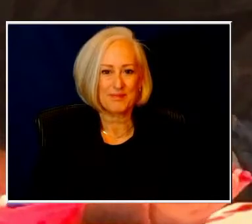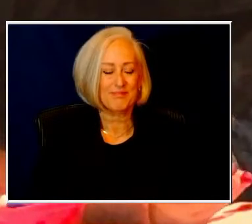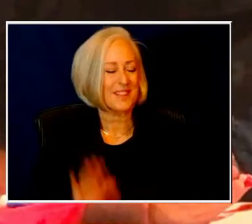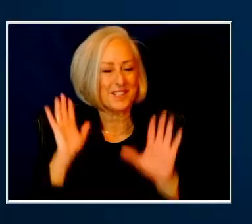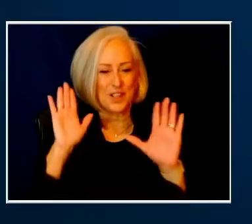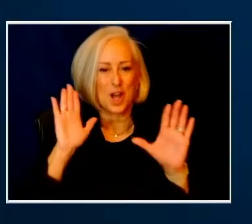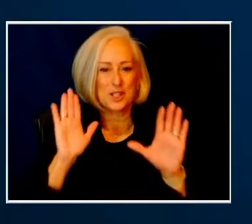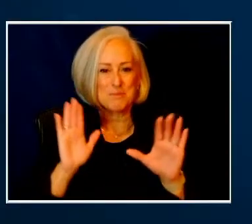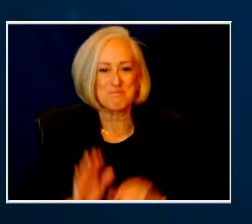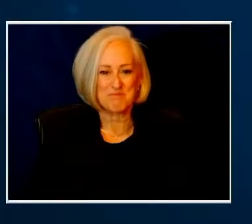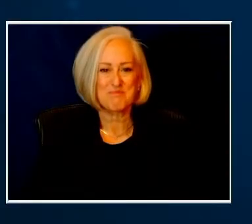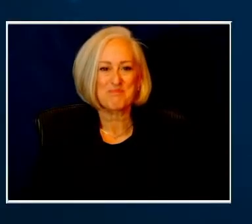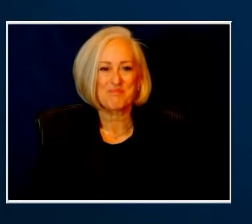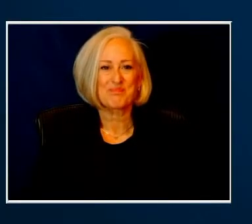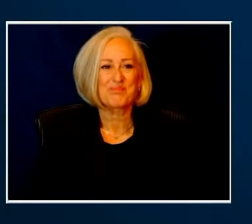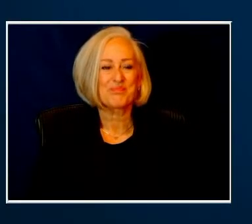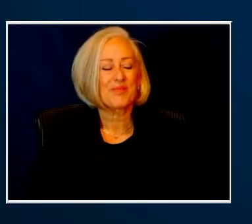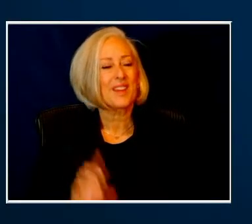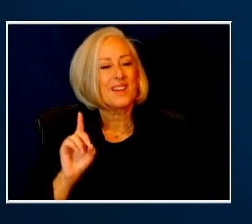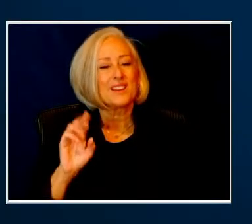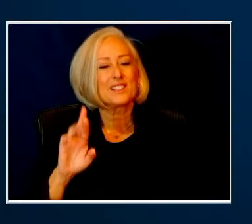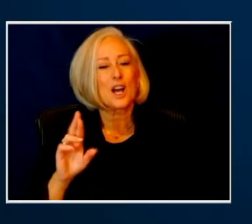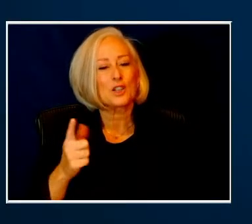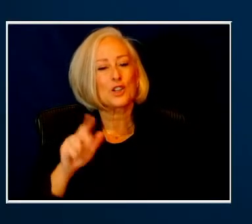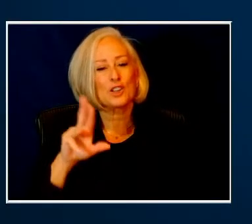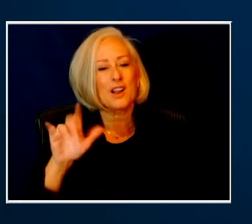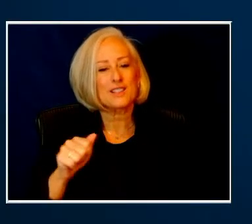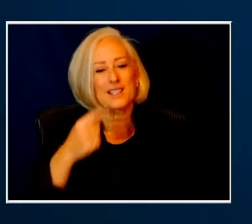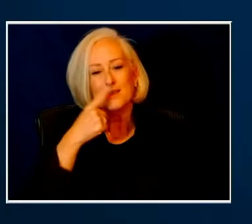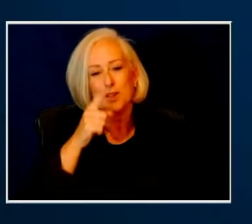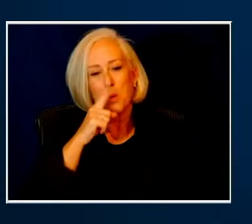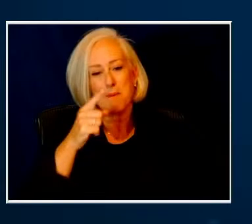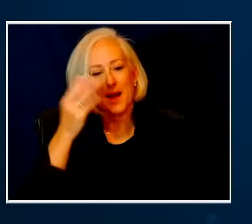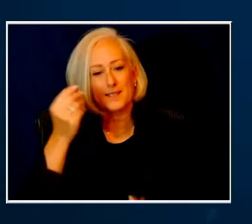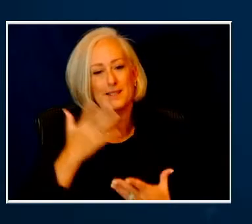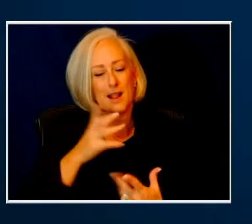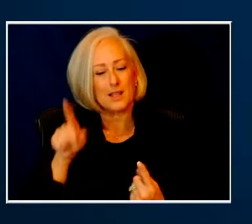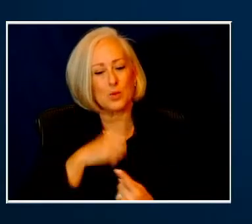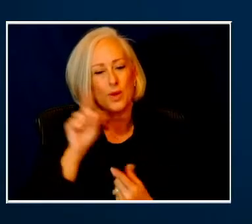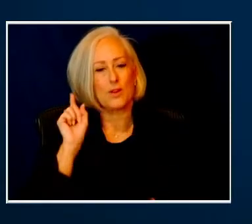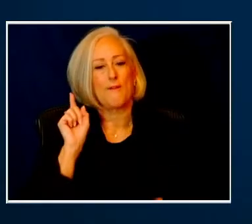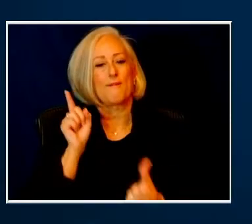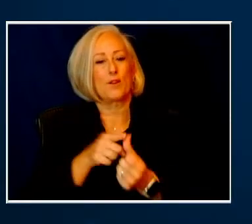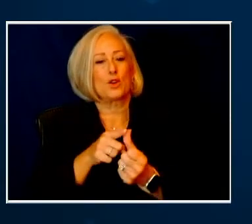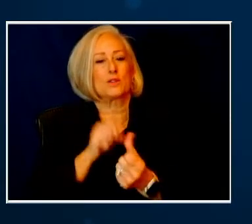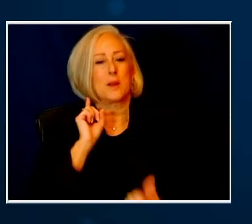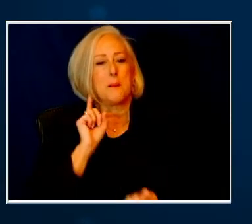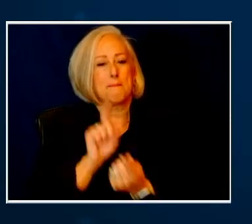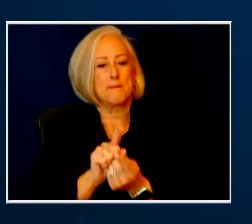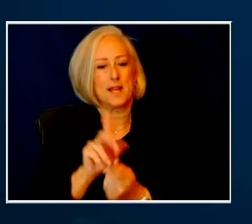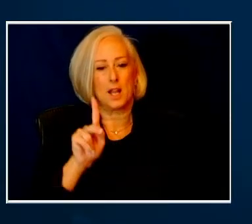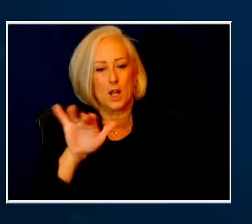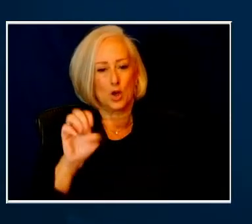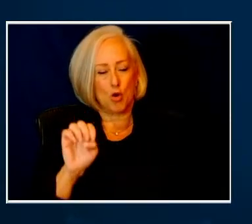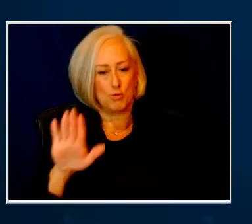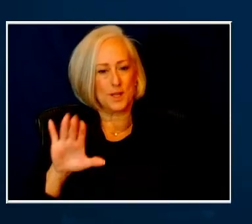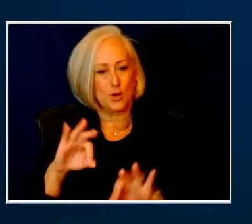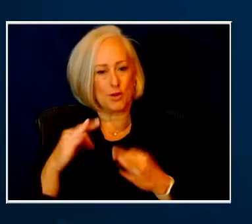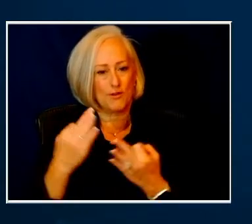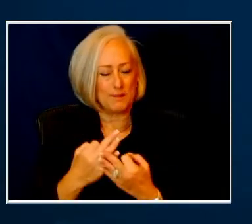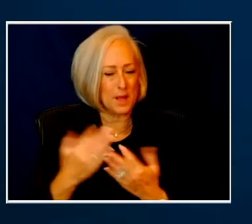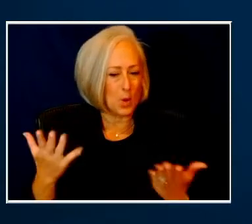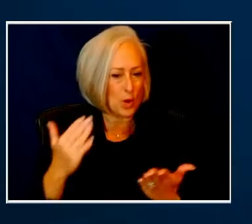awesome. Dr. Garcia, tell us about when you first met Kolbie and her family. What were you able to tell about Kolbie's tumor,